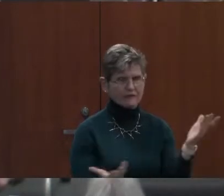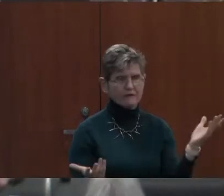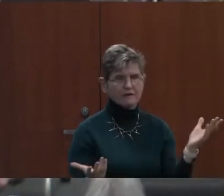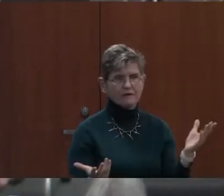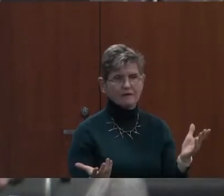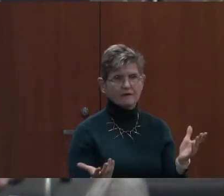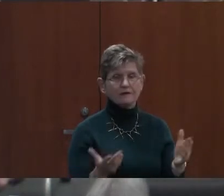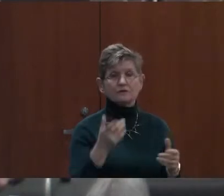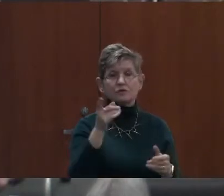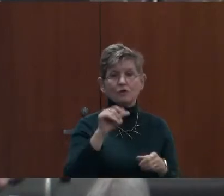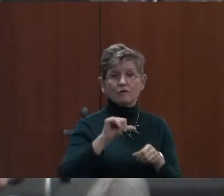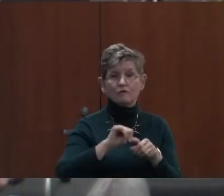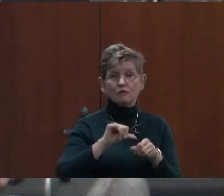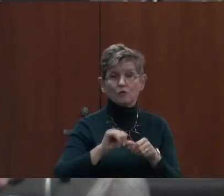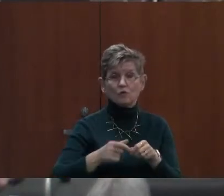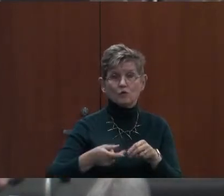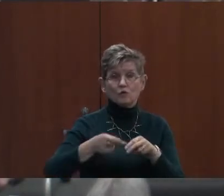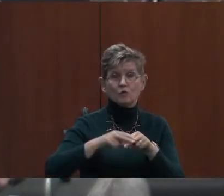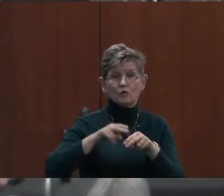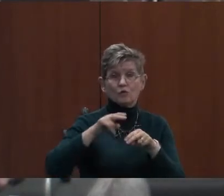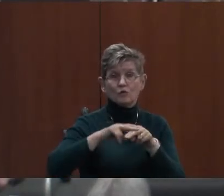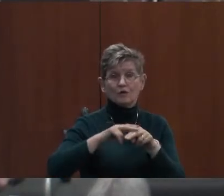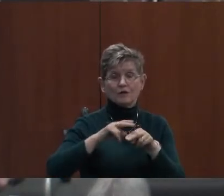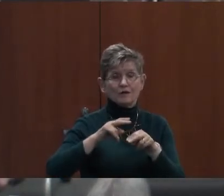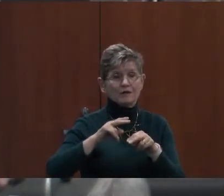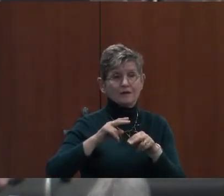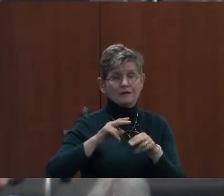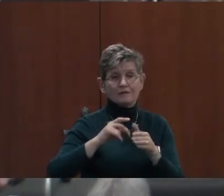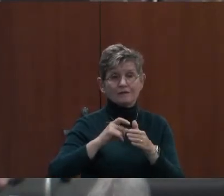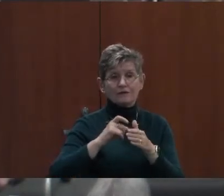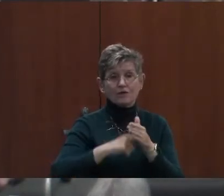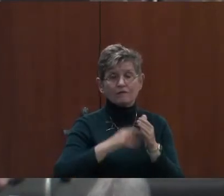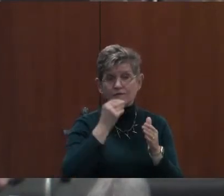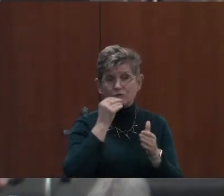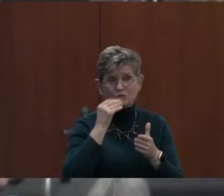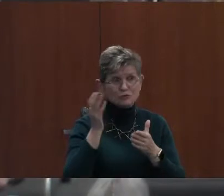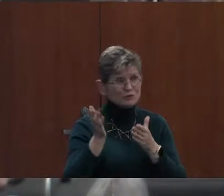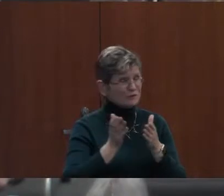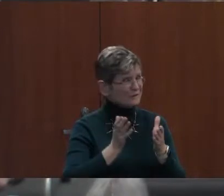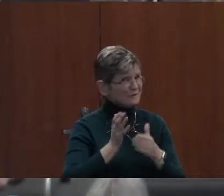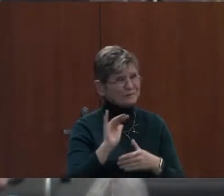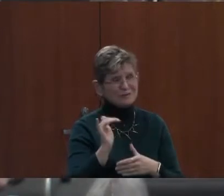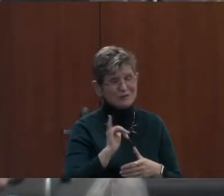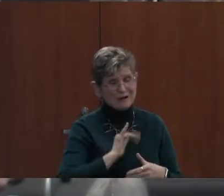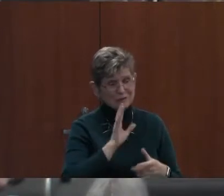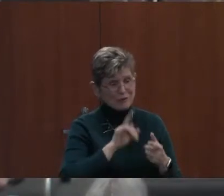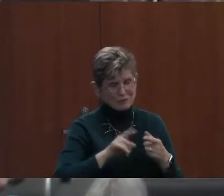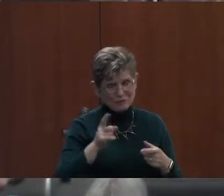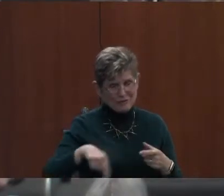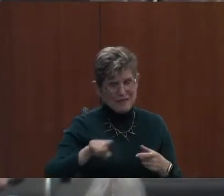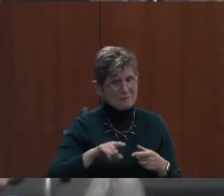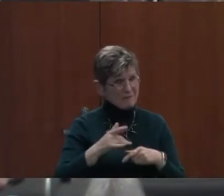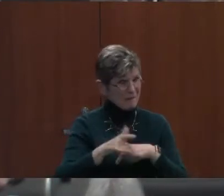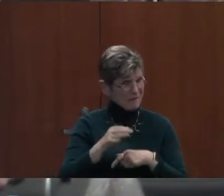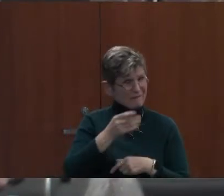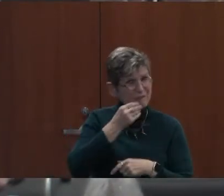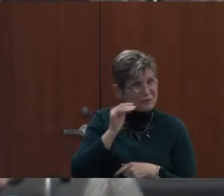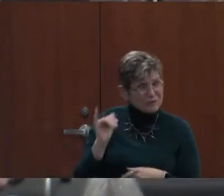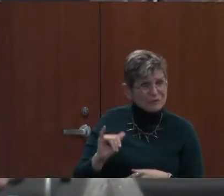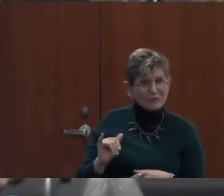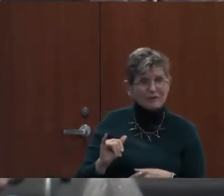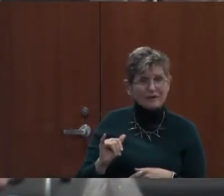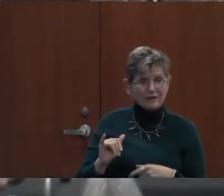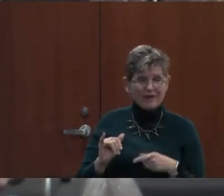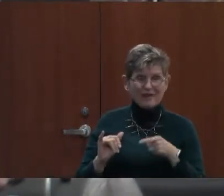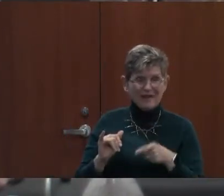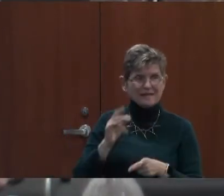Fuel escalator cost or whatever that is. I know in food services, I always talk to them about availability of food. Yep. And they're